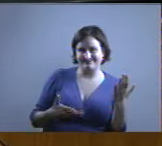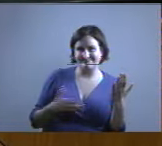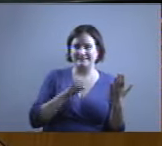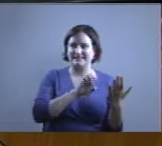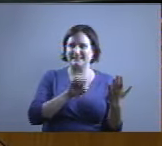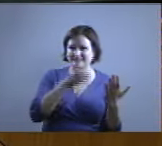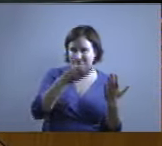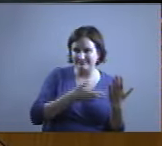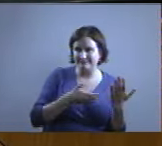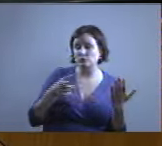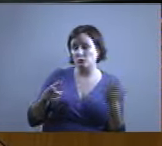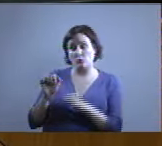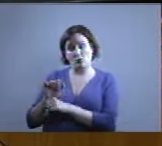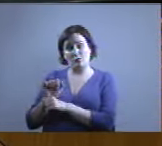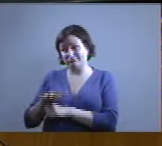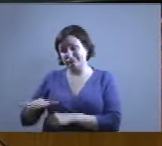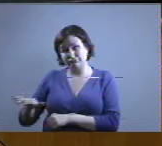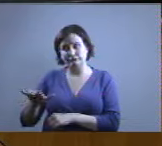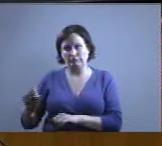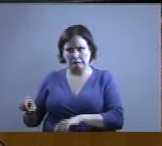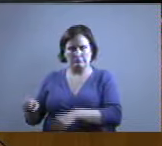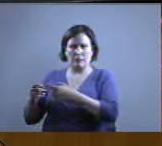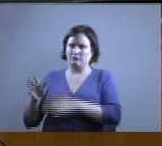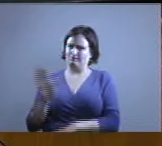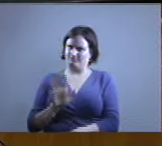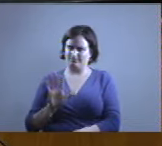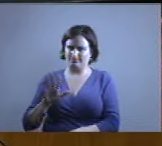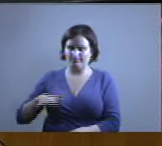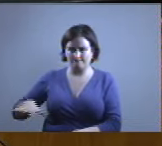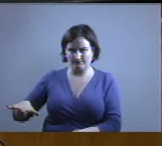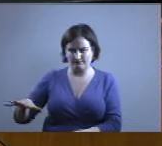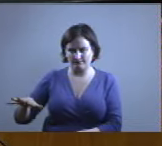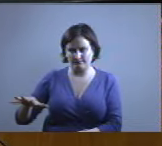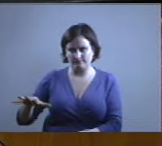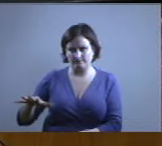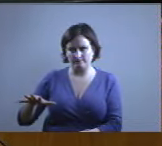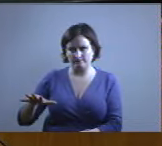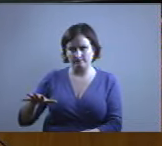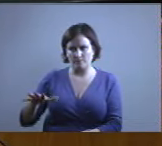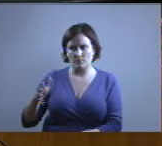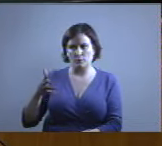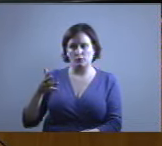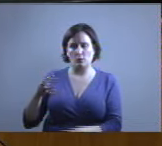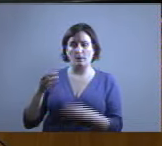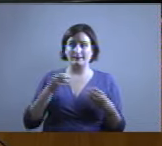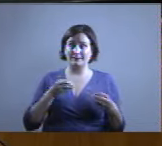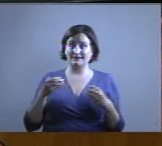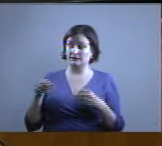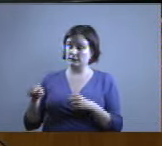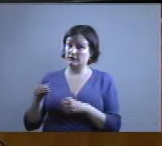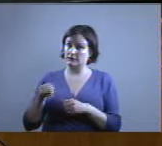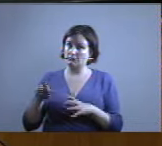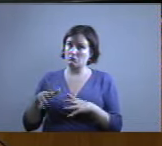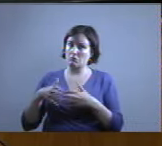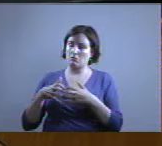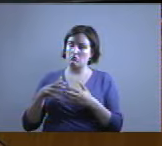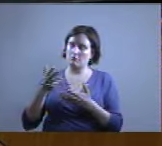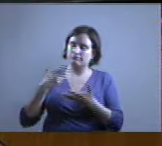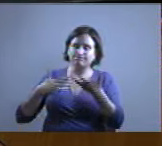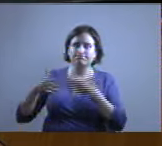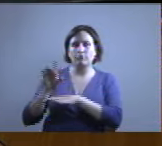workplace became the terrain of conflict. To pursue this new thinking, business created a consultative forum as